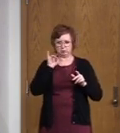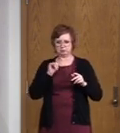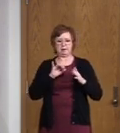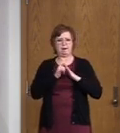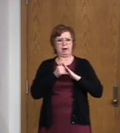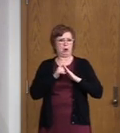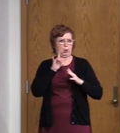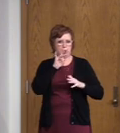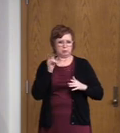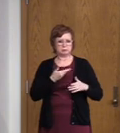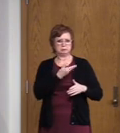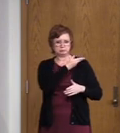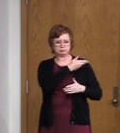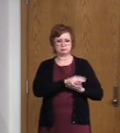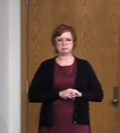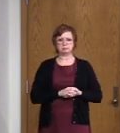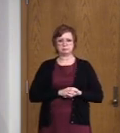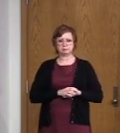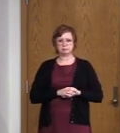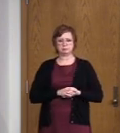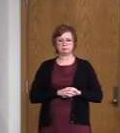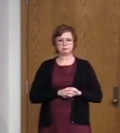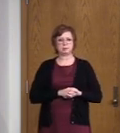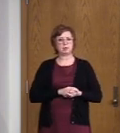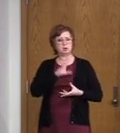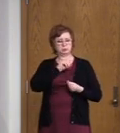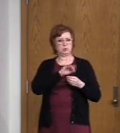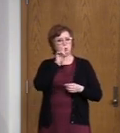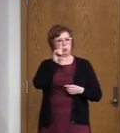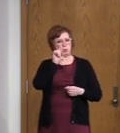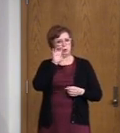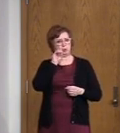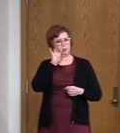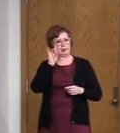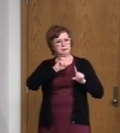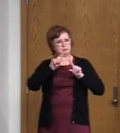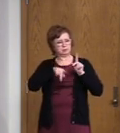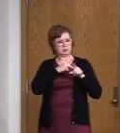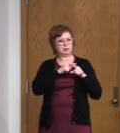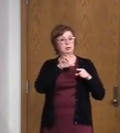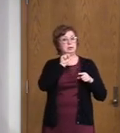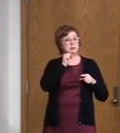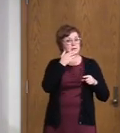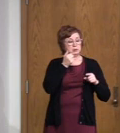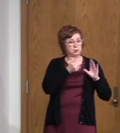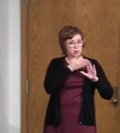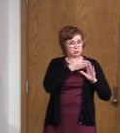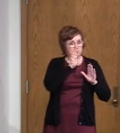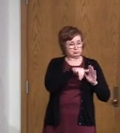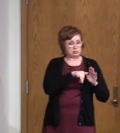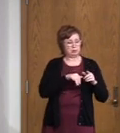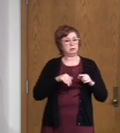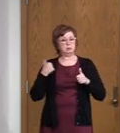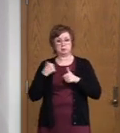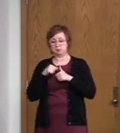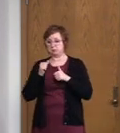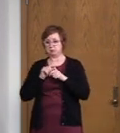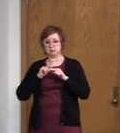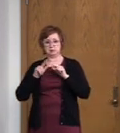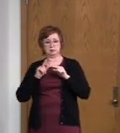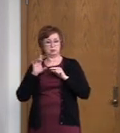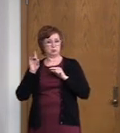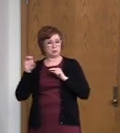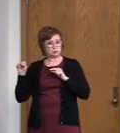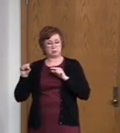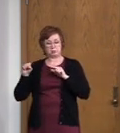you that it results in 108 different types of clinics. Again, these are SHA-operated clinics and don't include all the other community-based clinics, so we'll